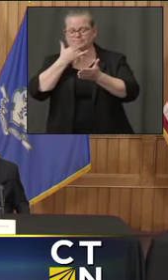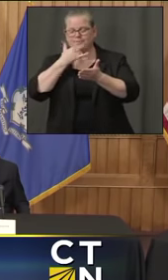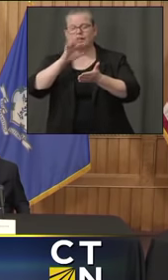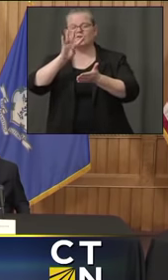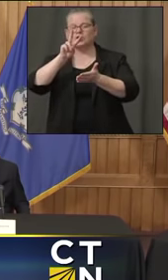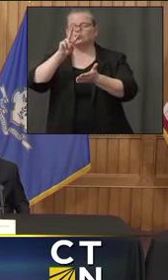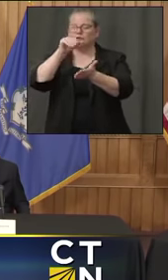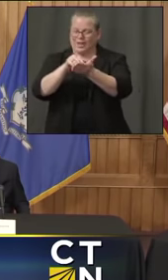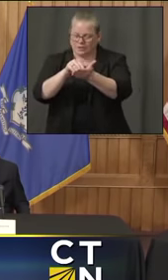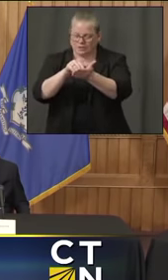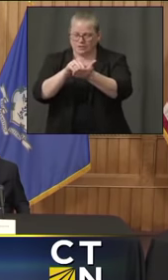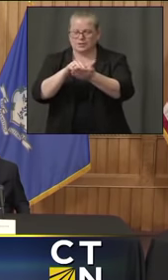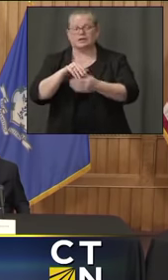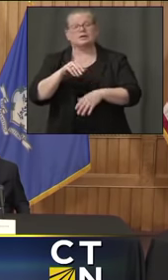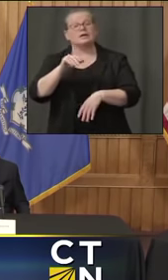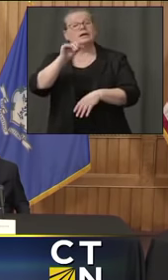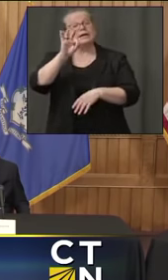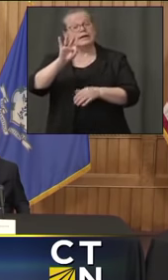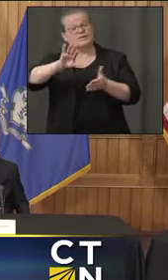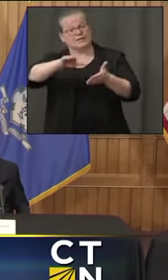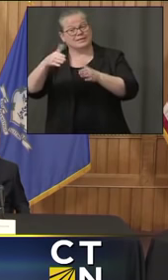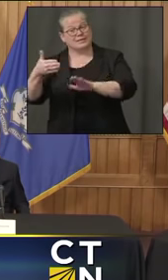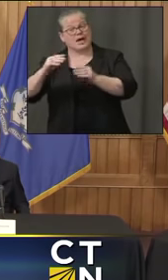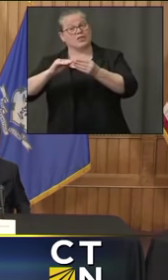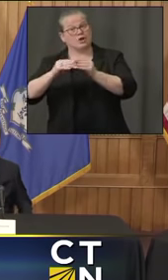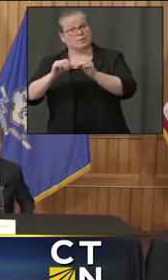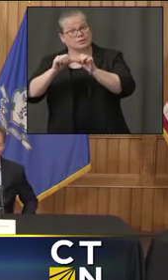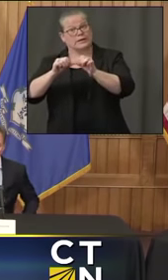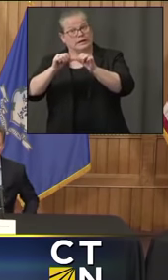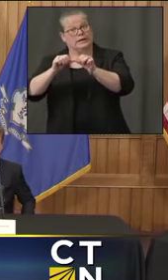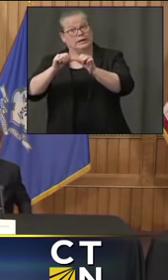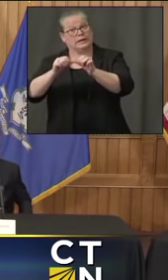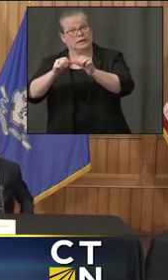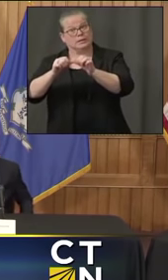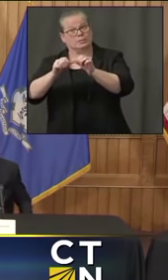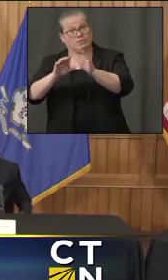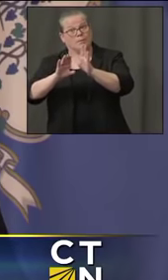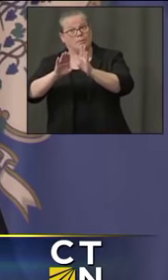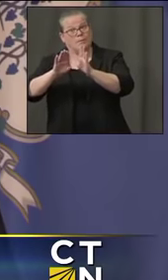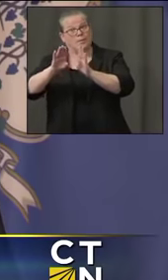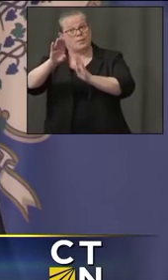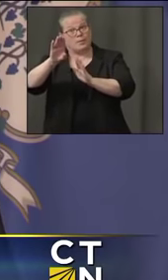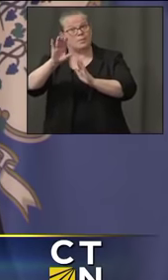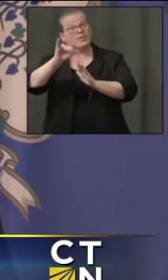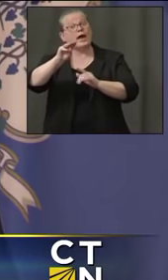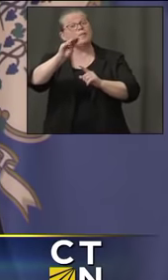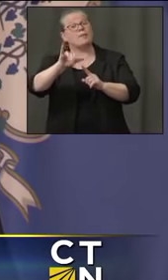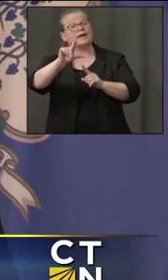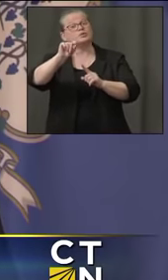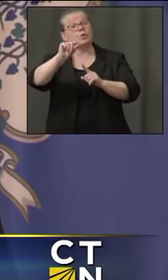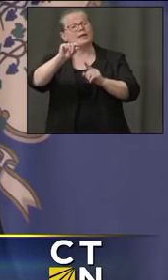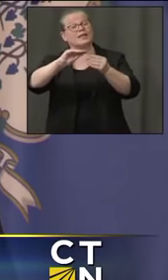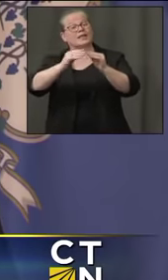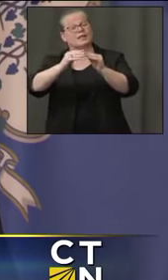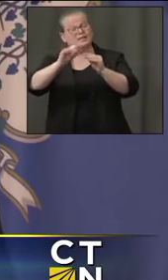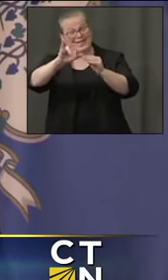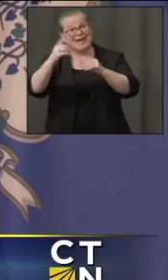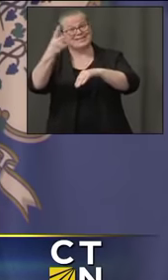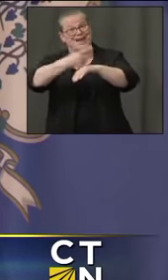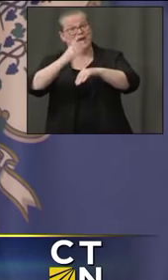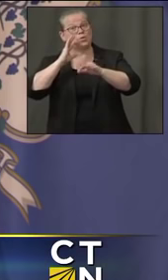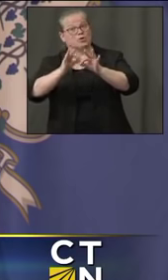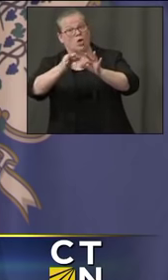back the May 20th reopening date? No, as you know, Chris, deaths reflect, I'm afraid, things